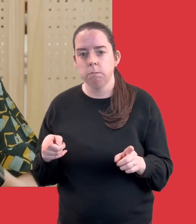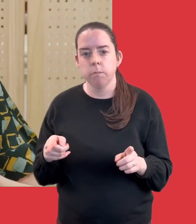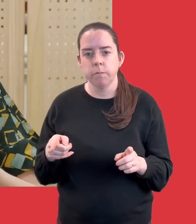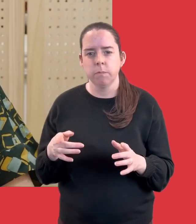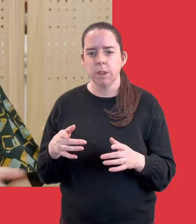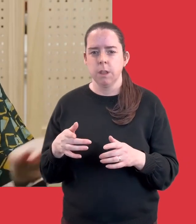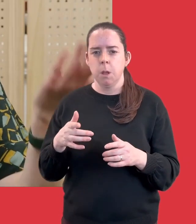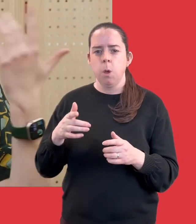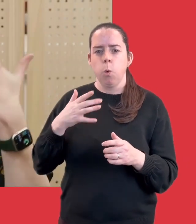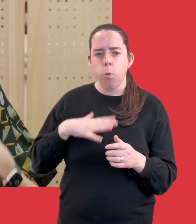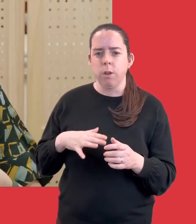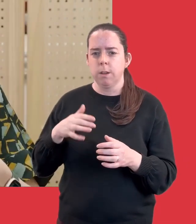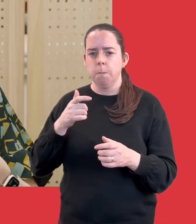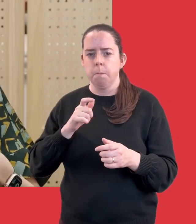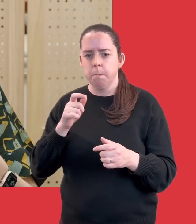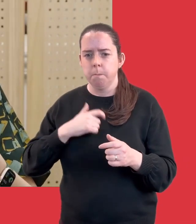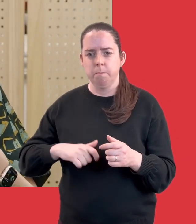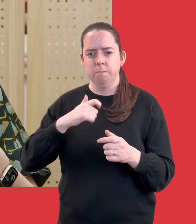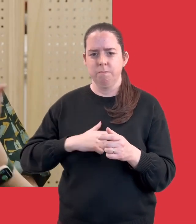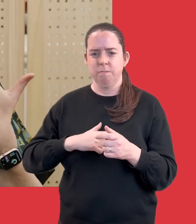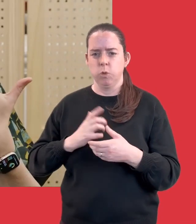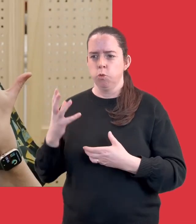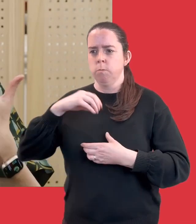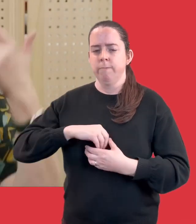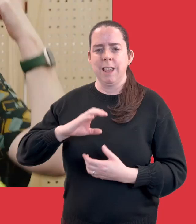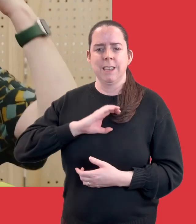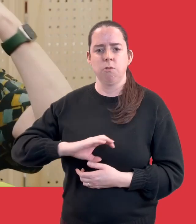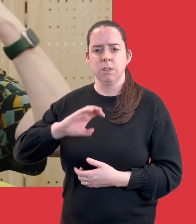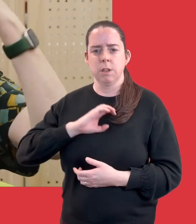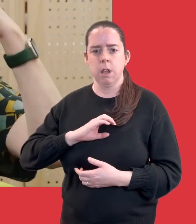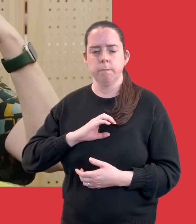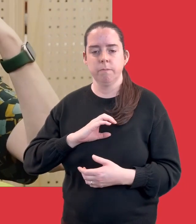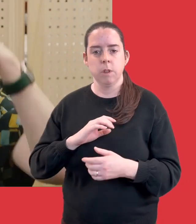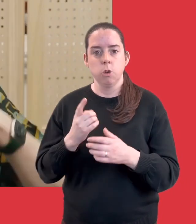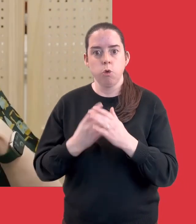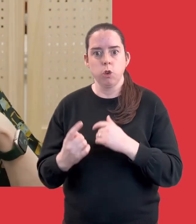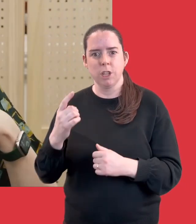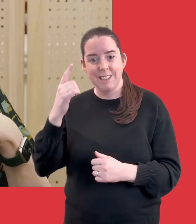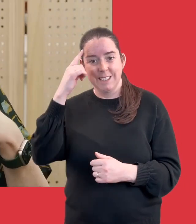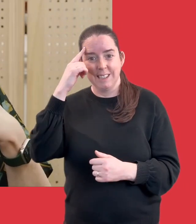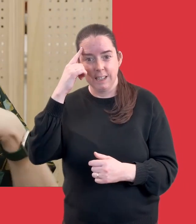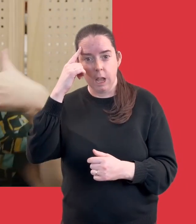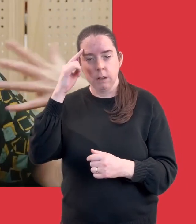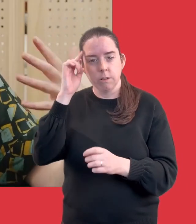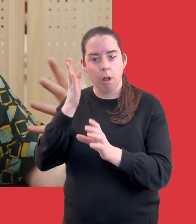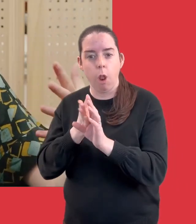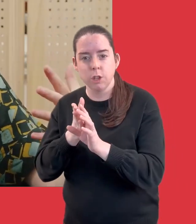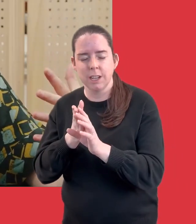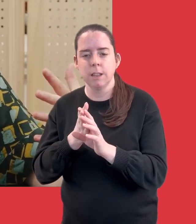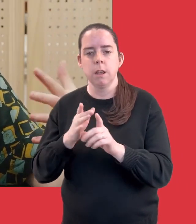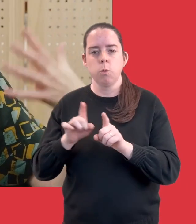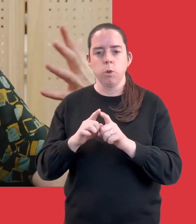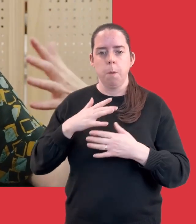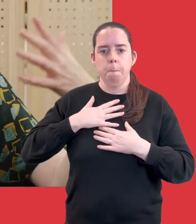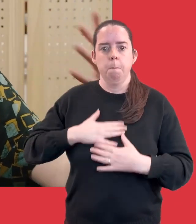I do like to get people into their bodies, because what makes us tick is not just up here. We're also